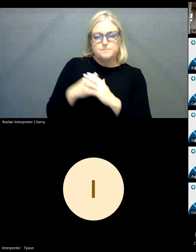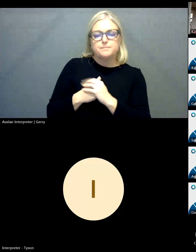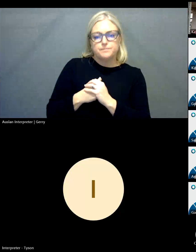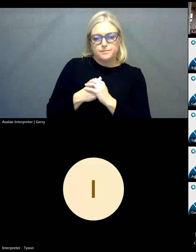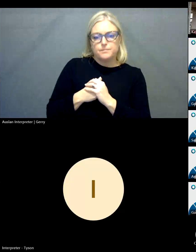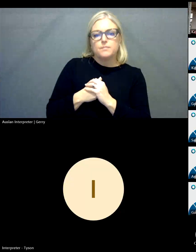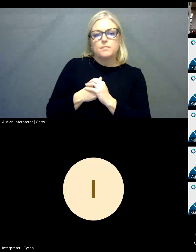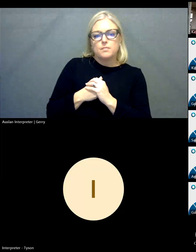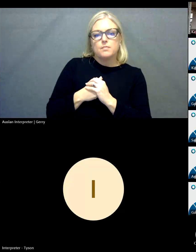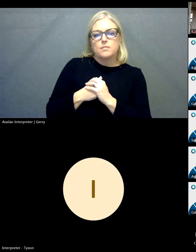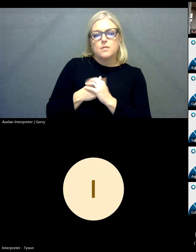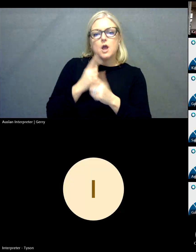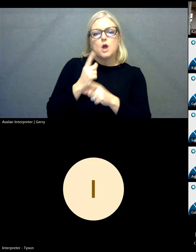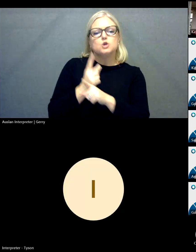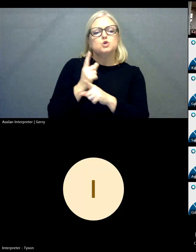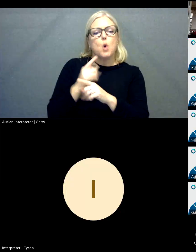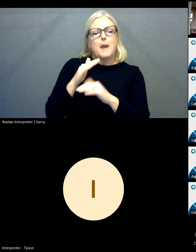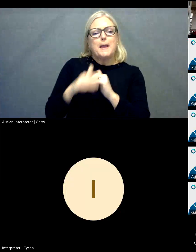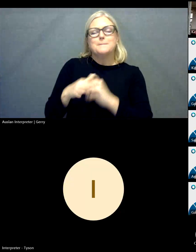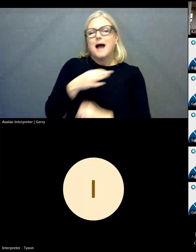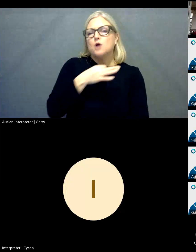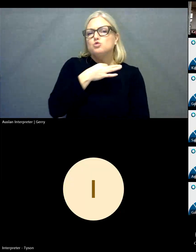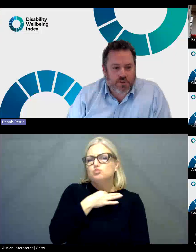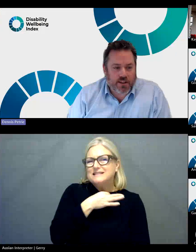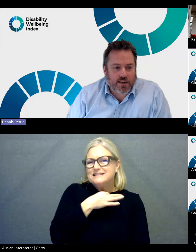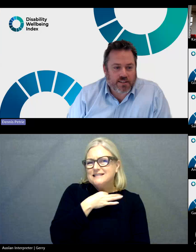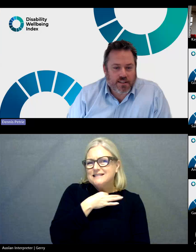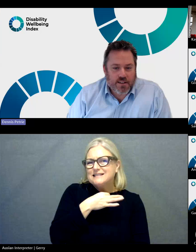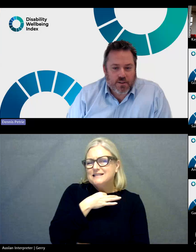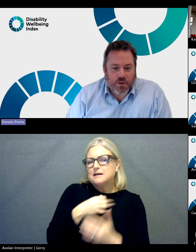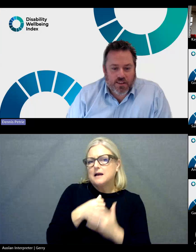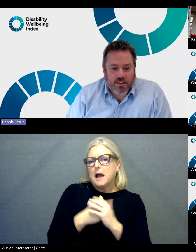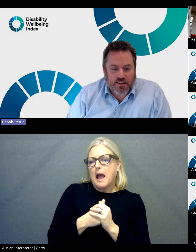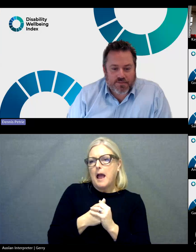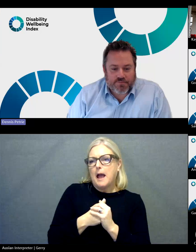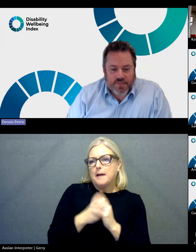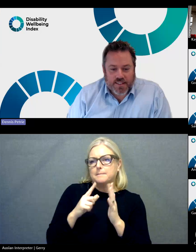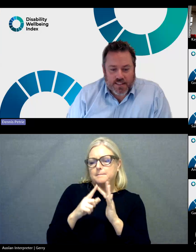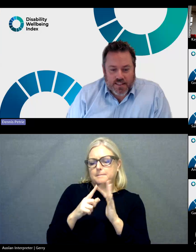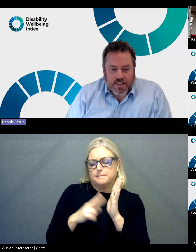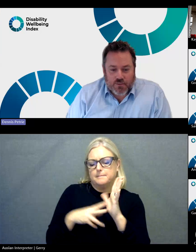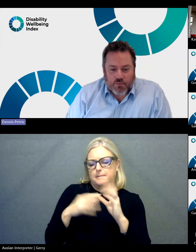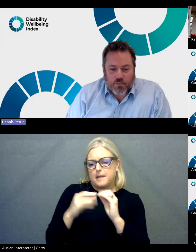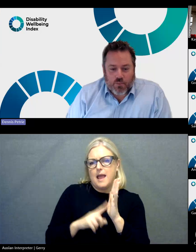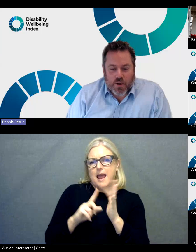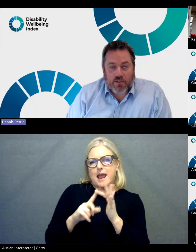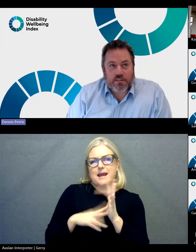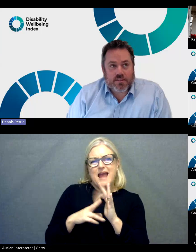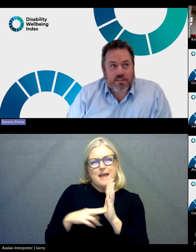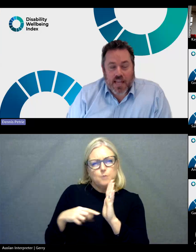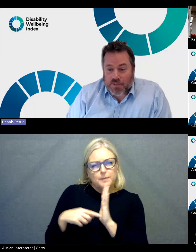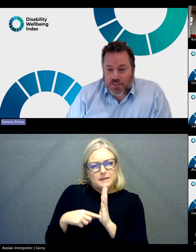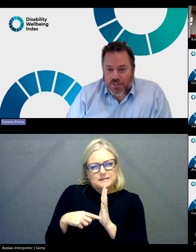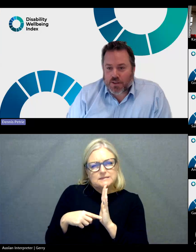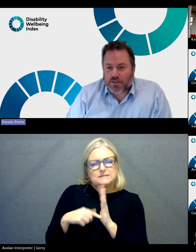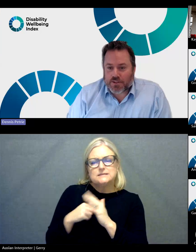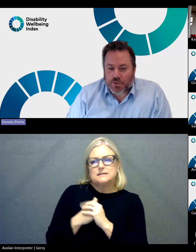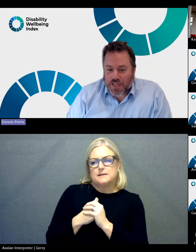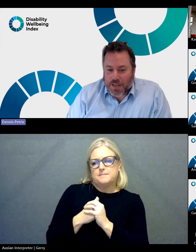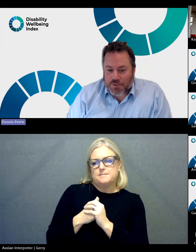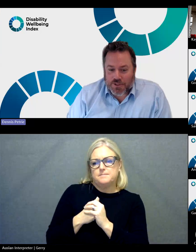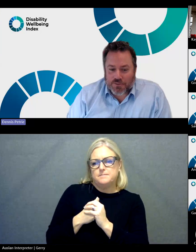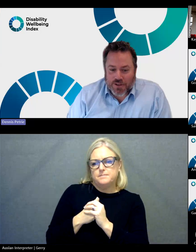risk enablement and capacity building. Like, what are your thoughts around whether whether it captures it,